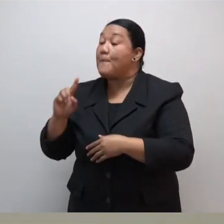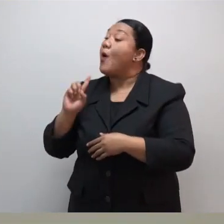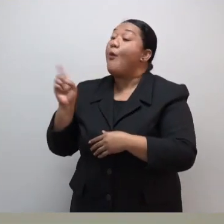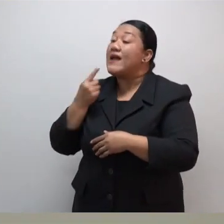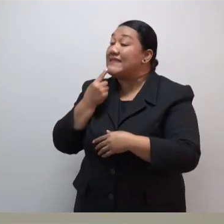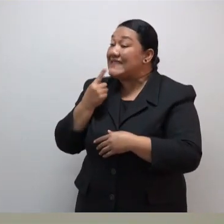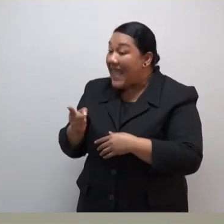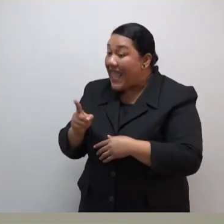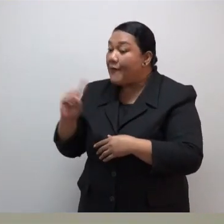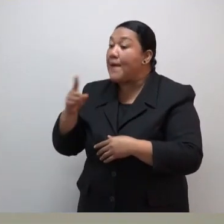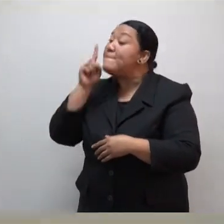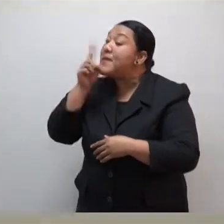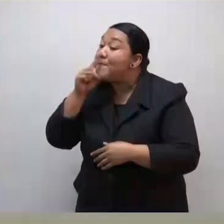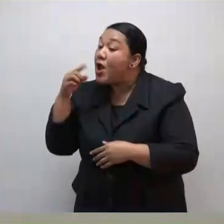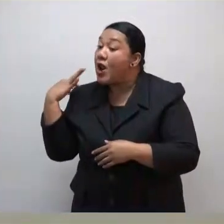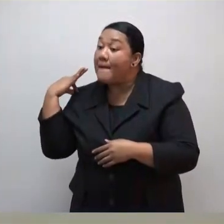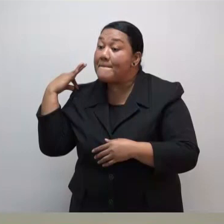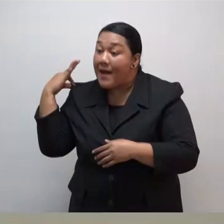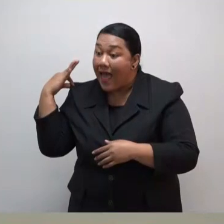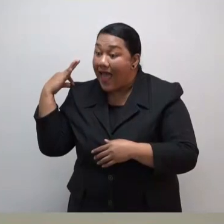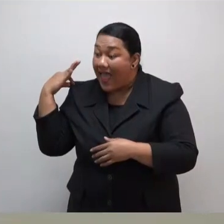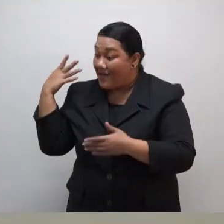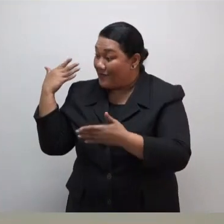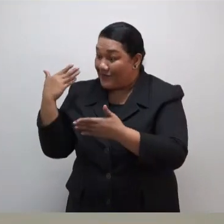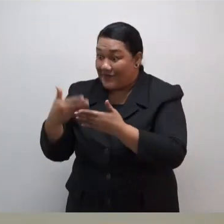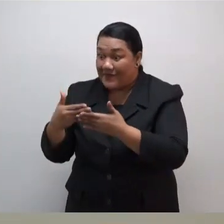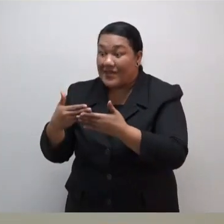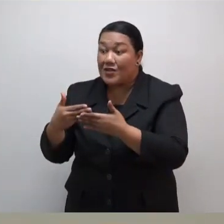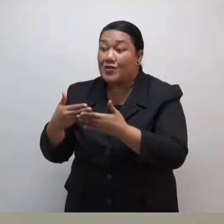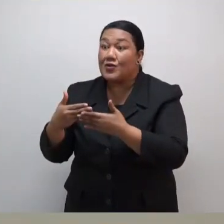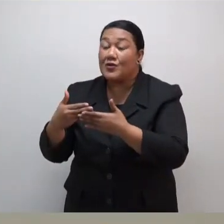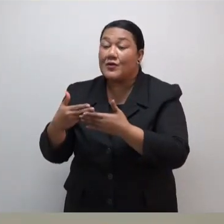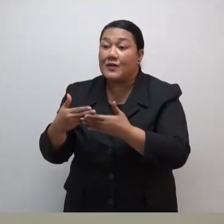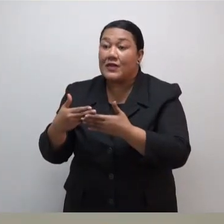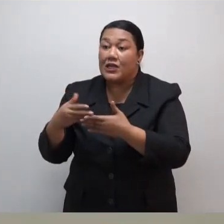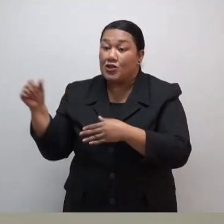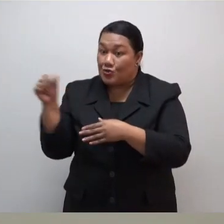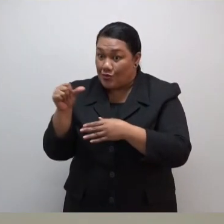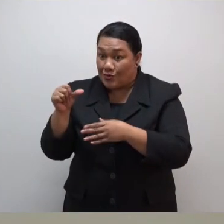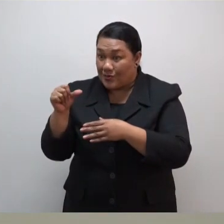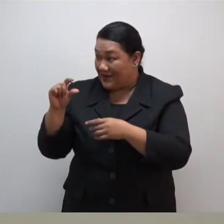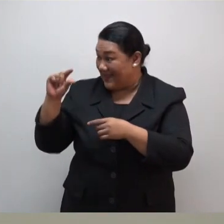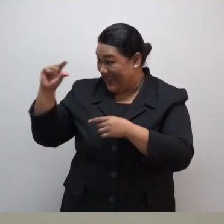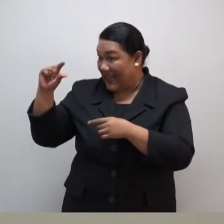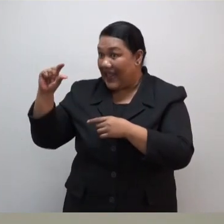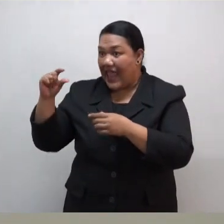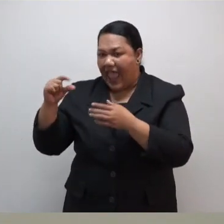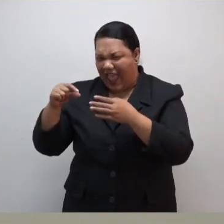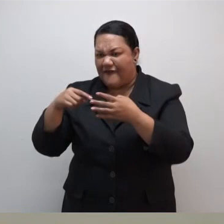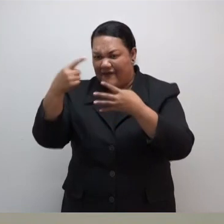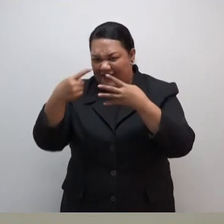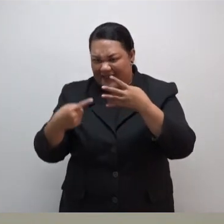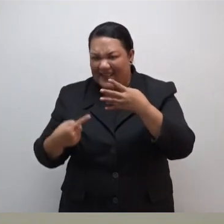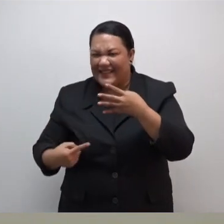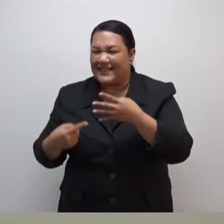the people who applied in that window where they were supposed to apply, if at the time of the application they had not